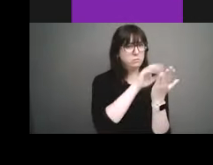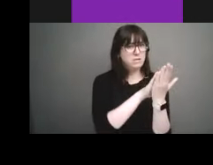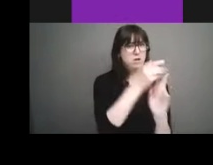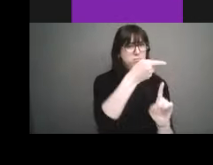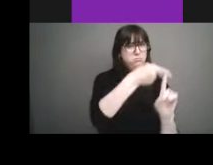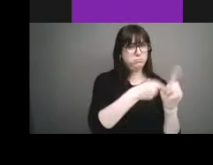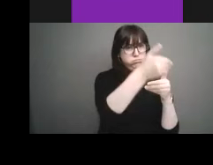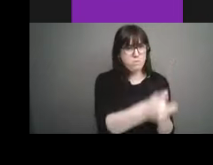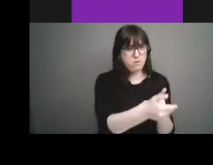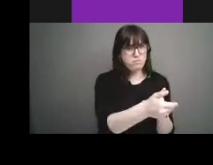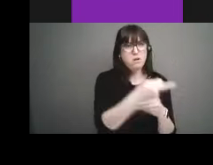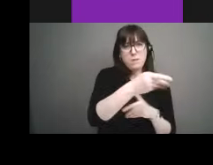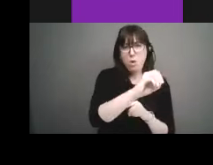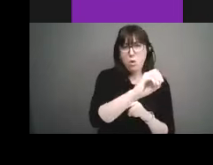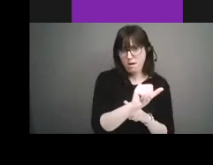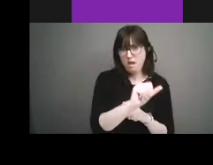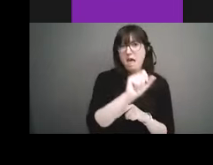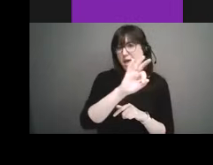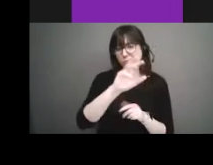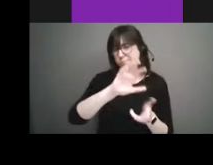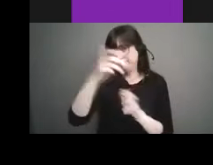that event.